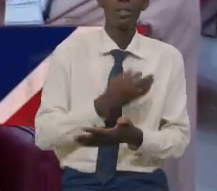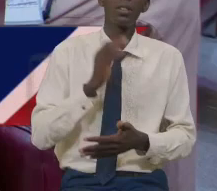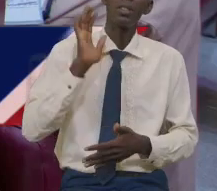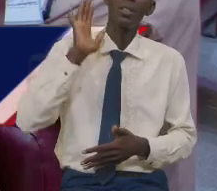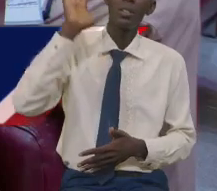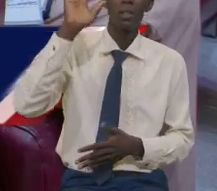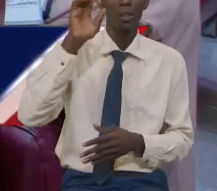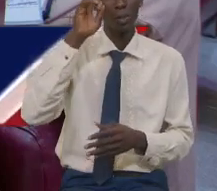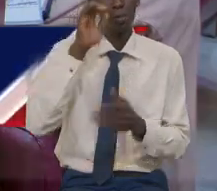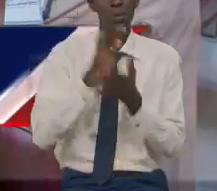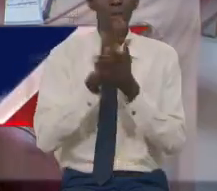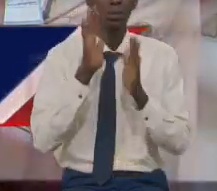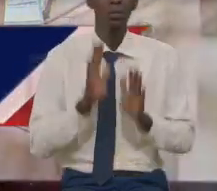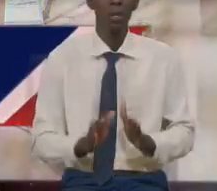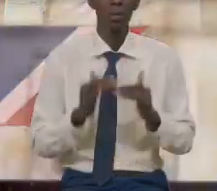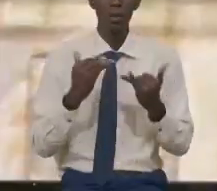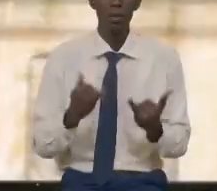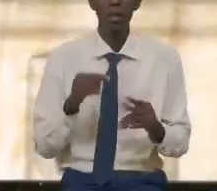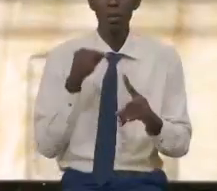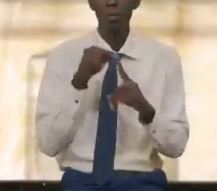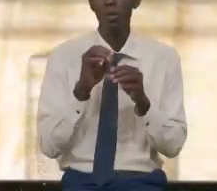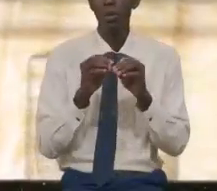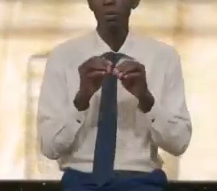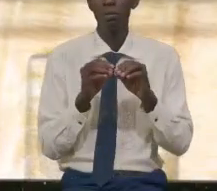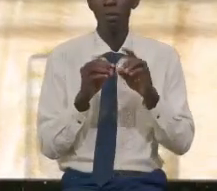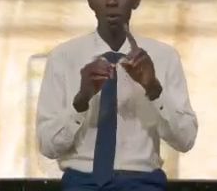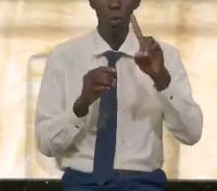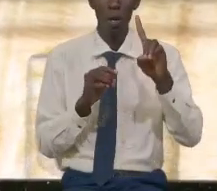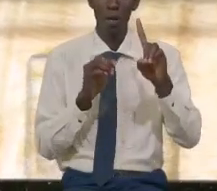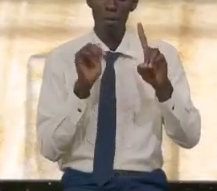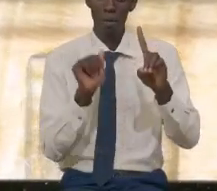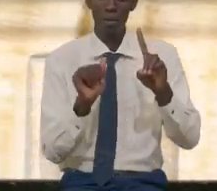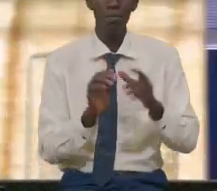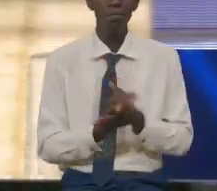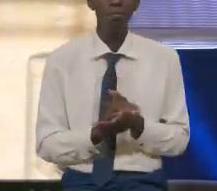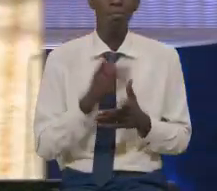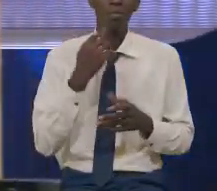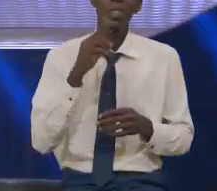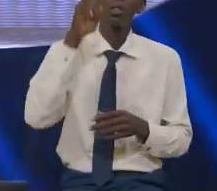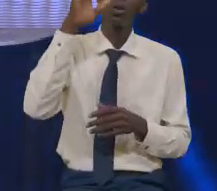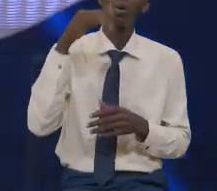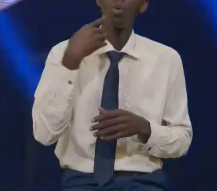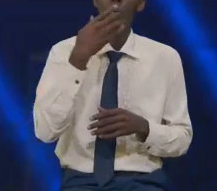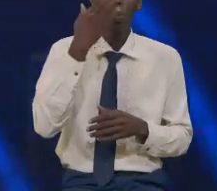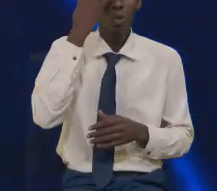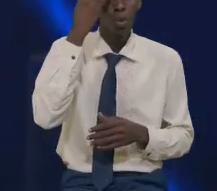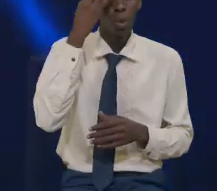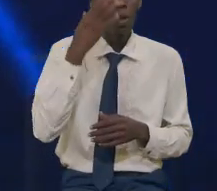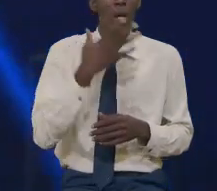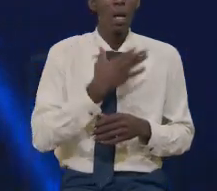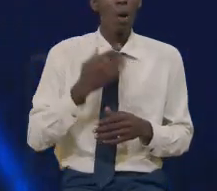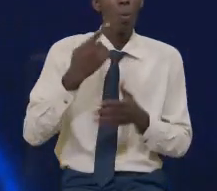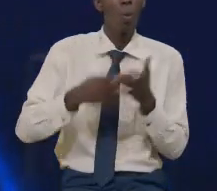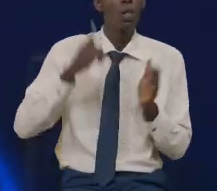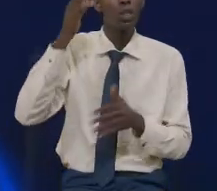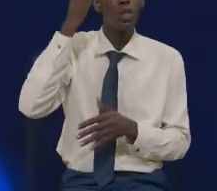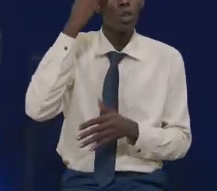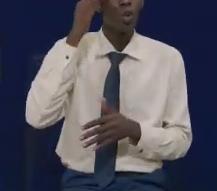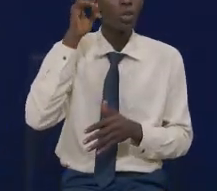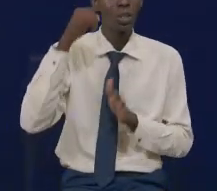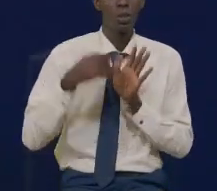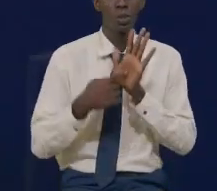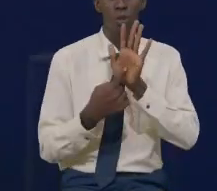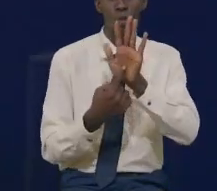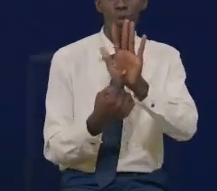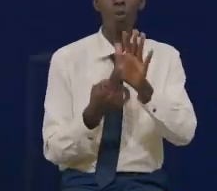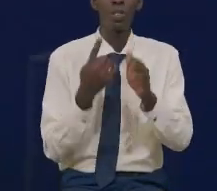to number one. Number one is the God who knows. And the God, what he knows, he reveals those